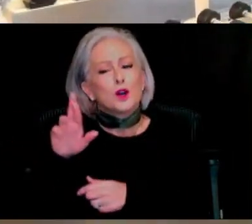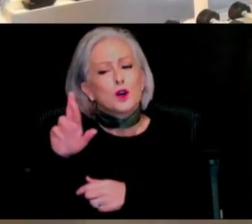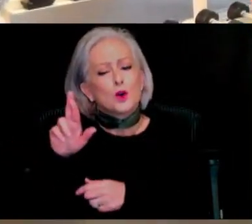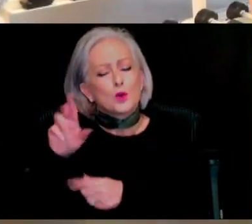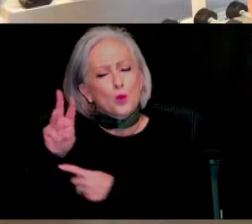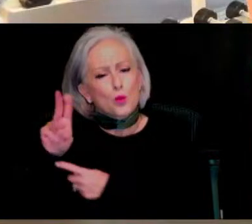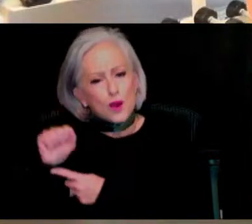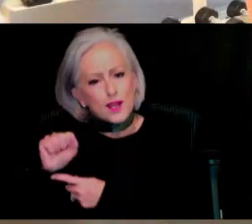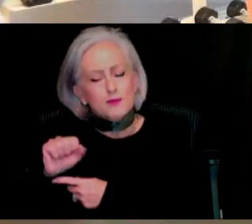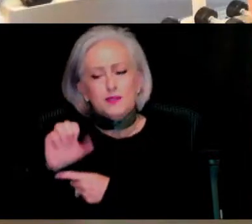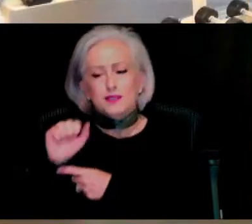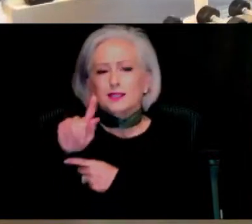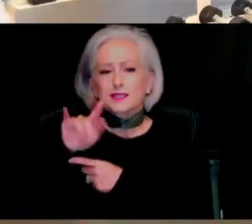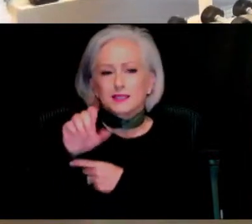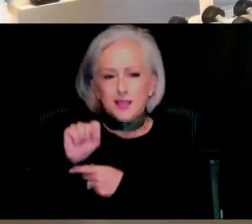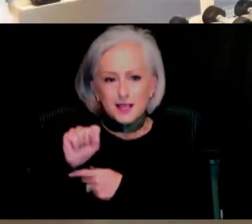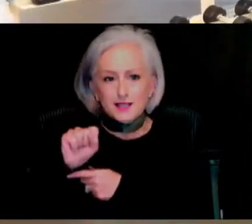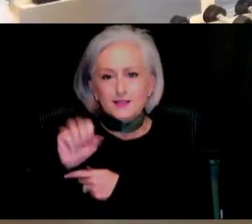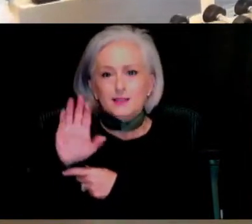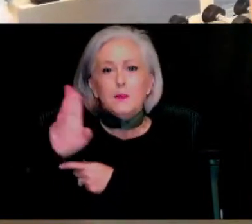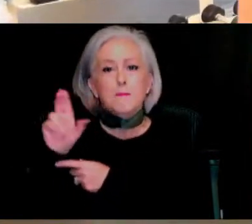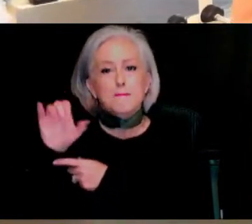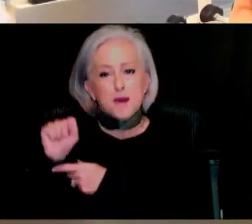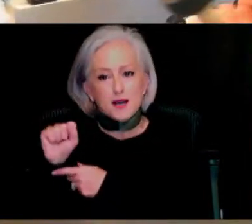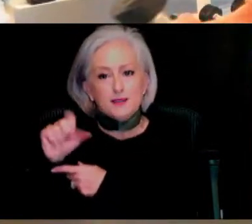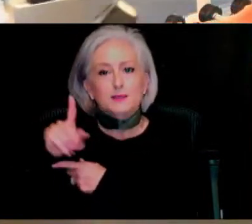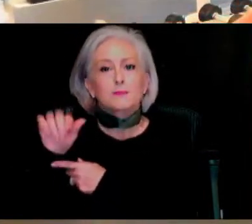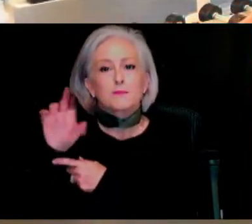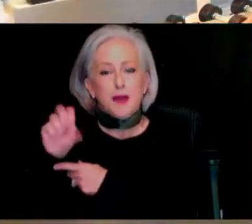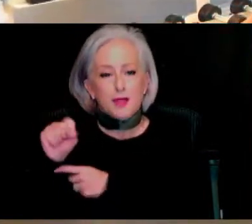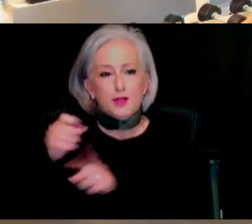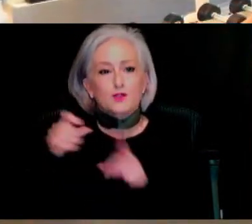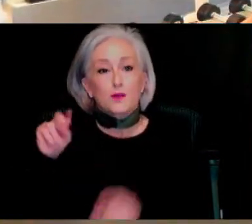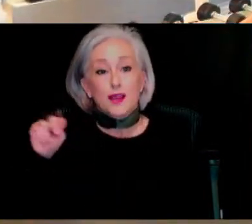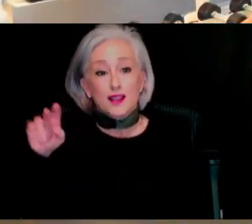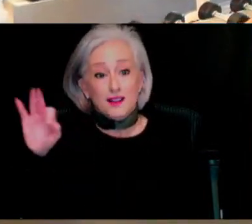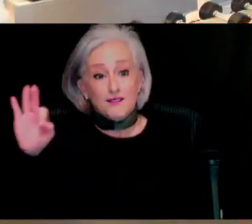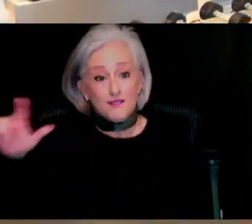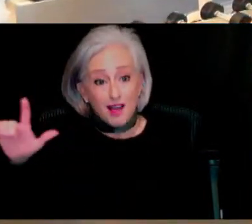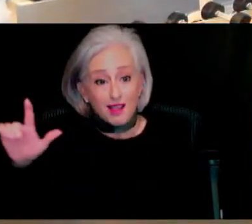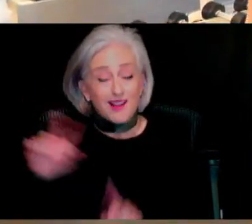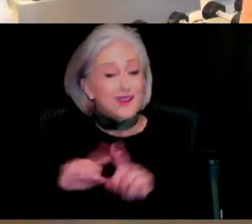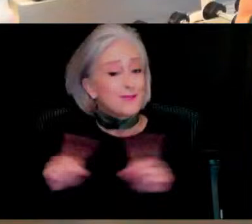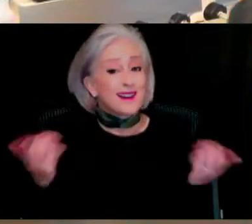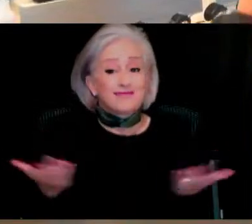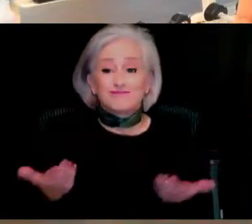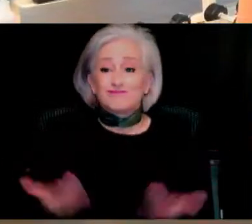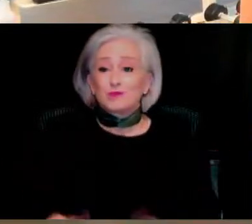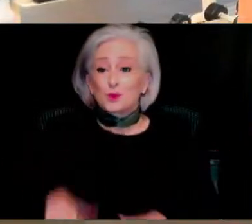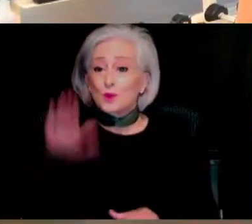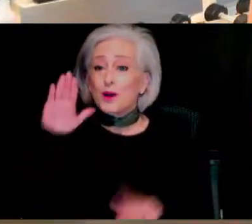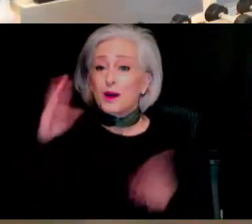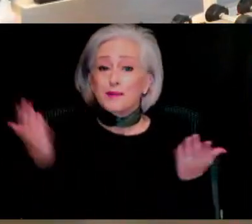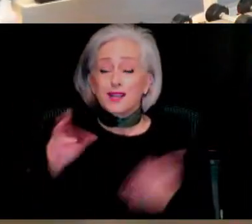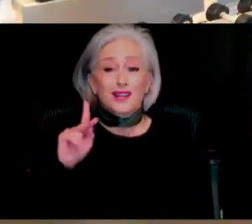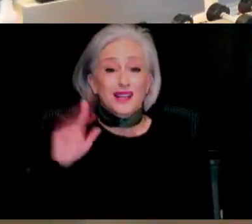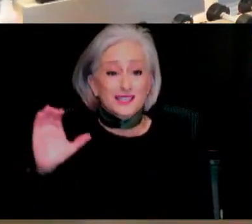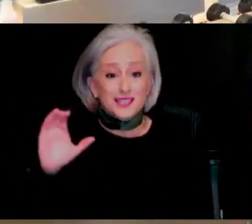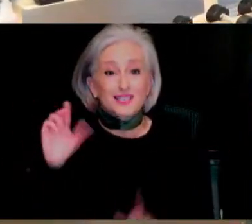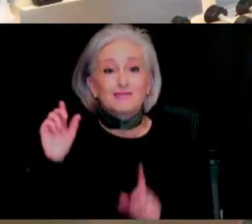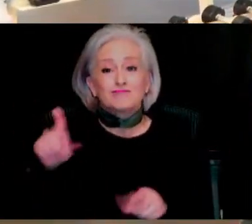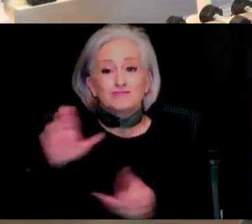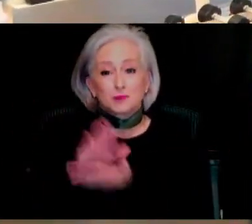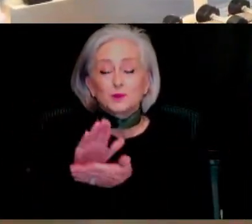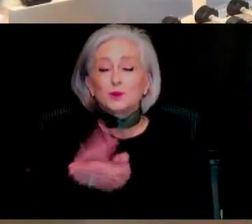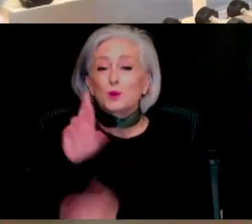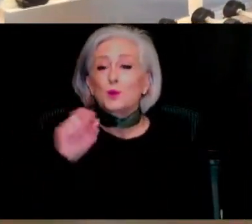Buccaneers, and Panthers. But before that, he was a local guy just growing up in Kansas City, went to school in Raytown. How long have you